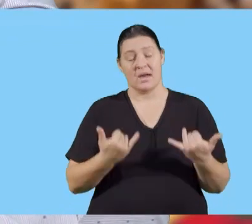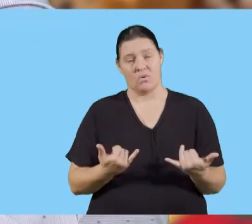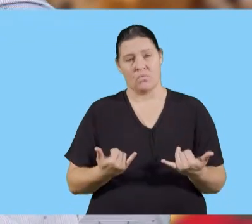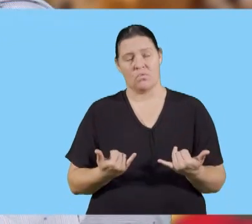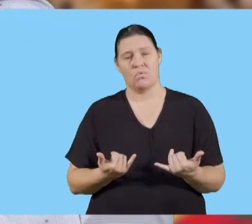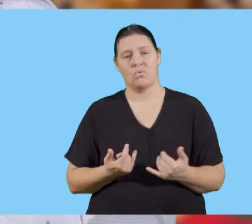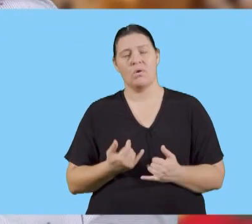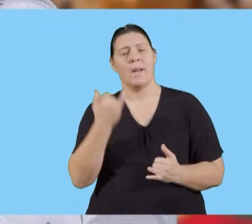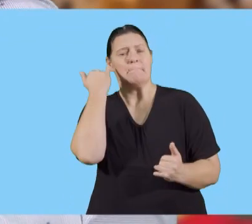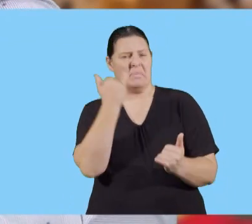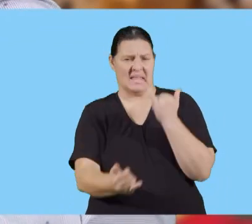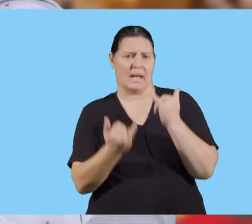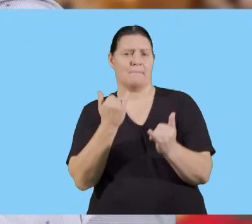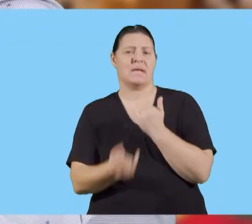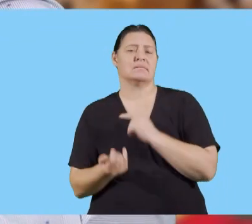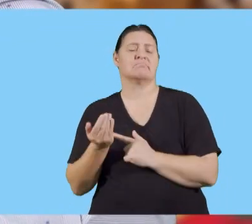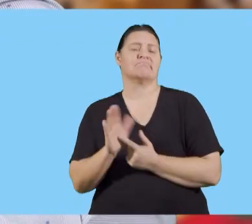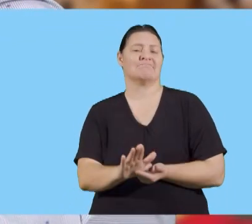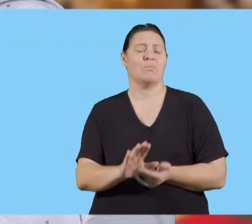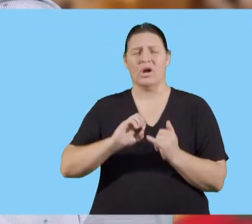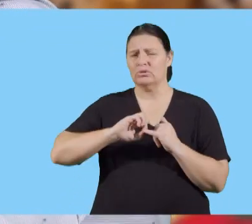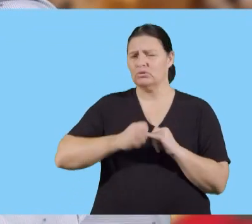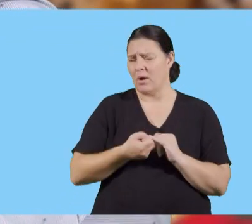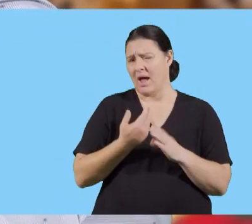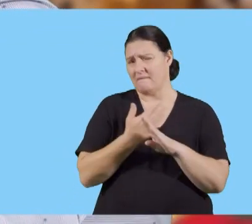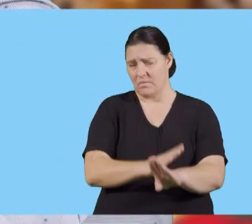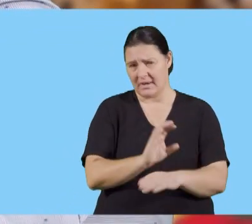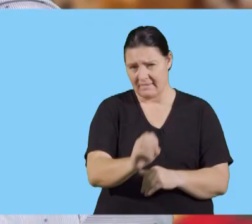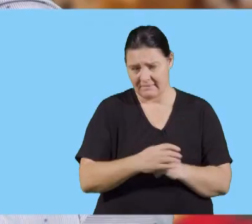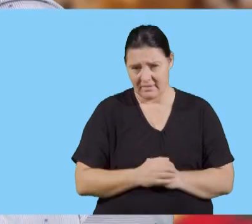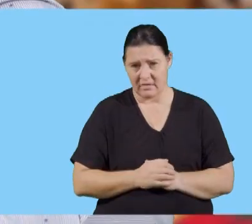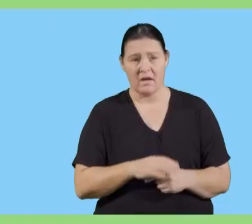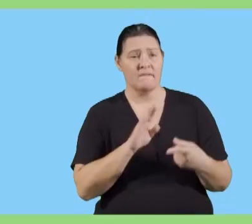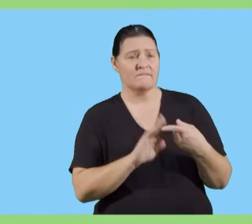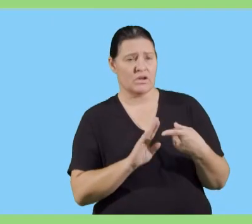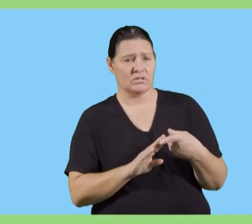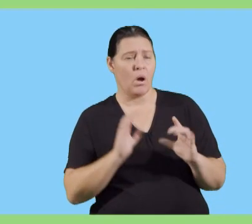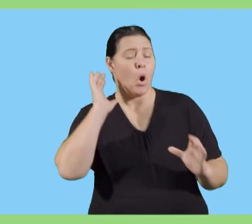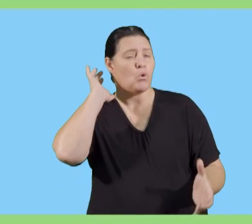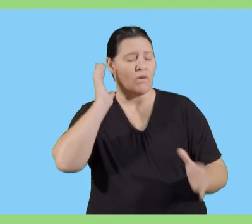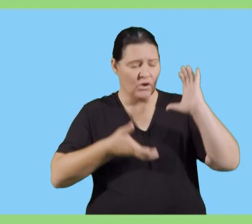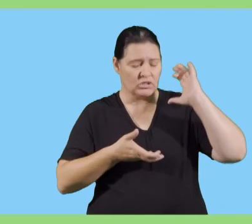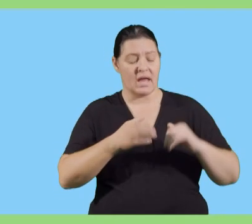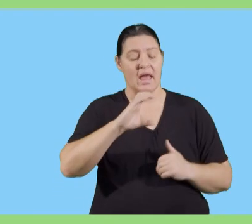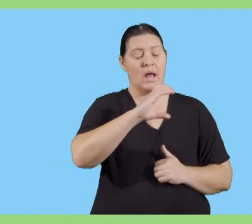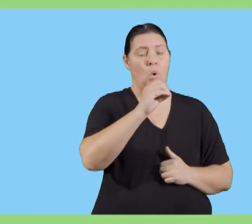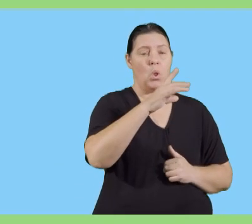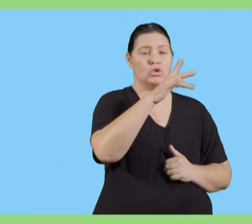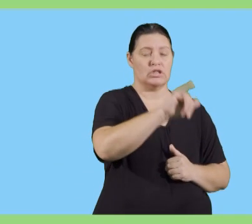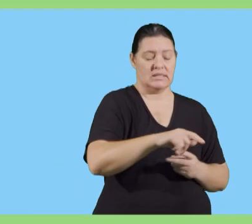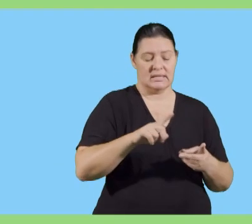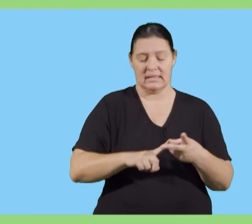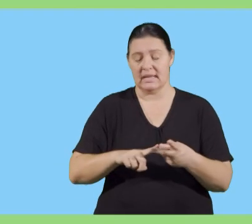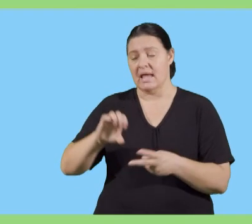Now, these are common errors that we should try by all means to avoid. The first one is confusing the term